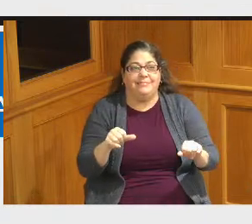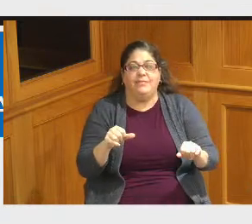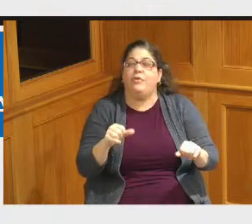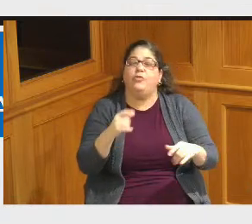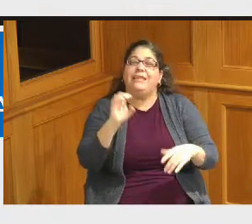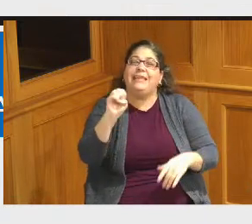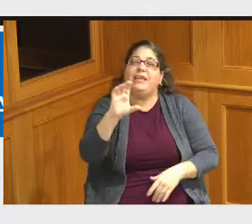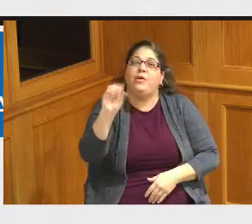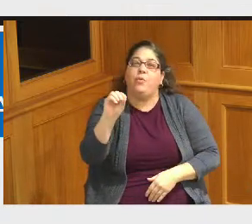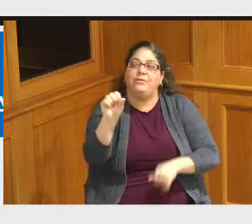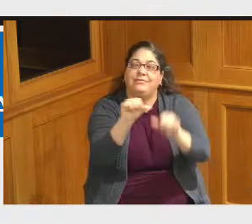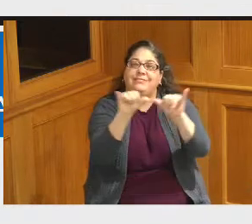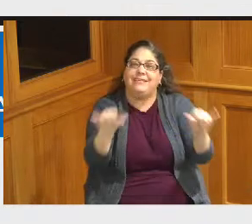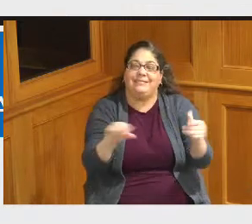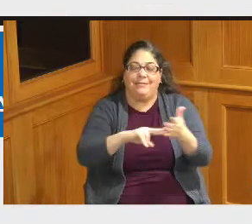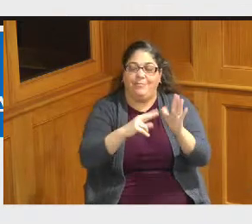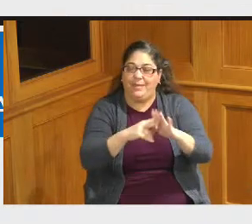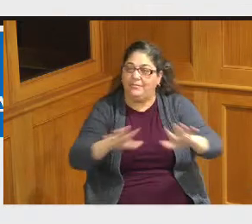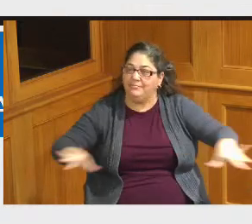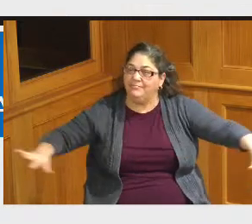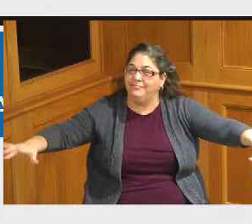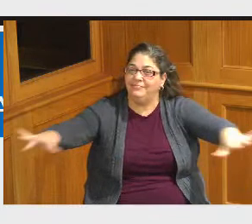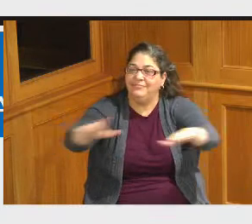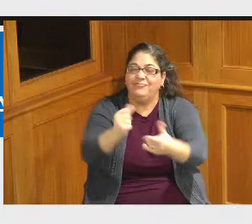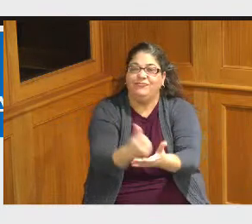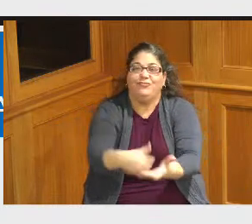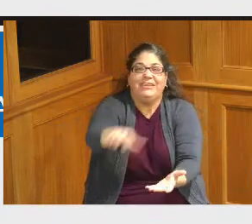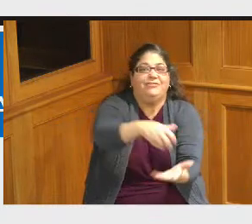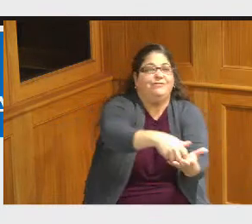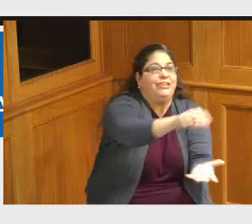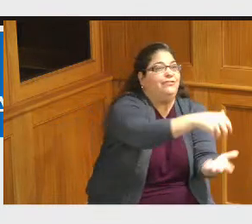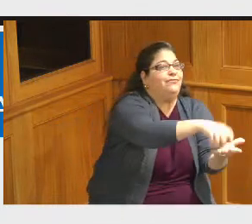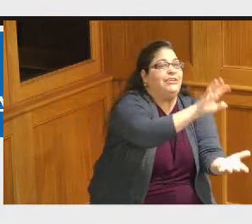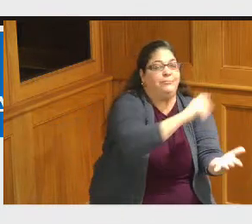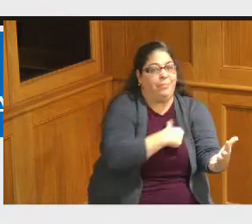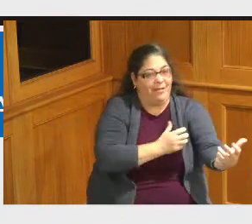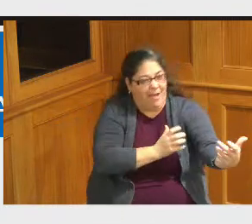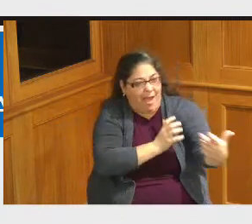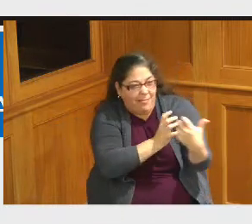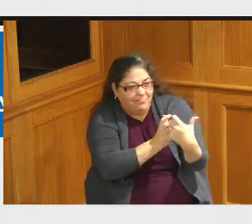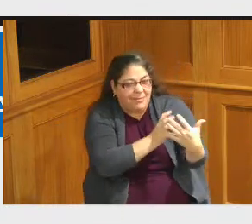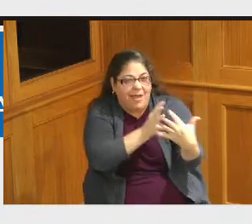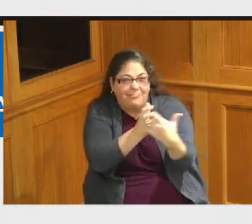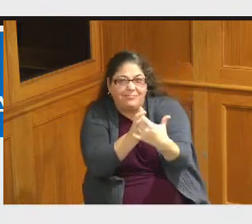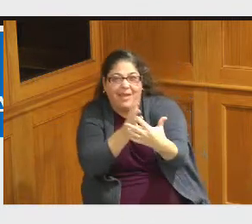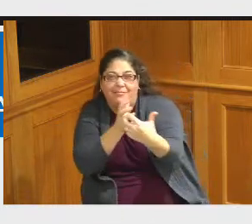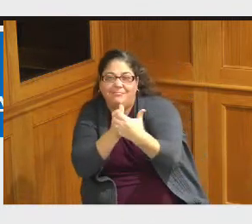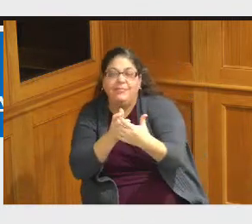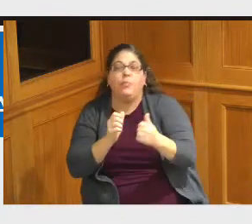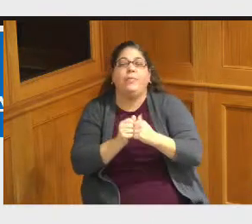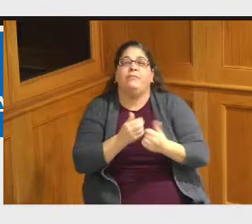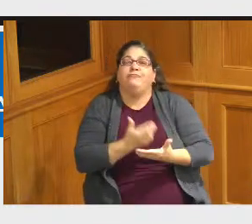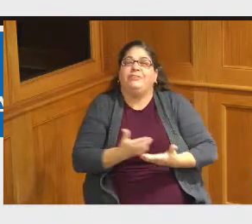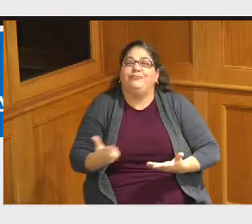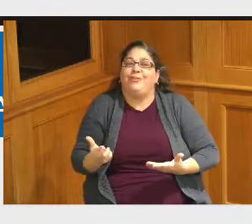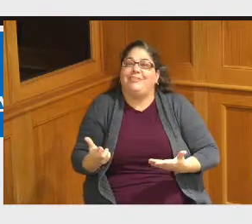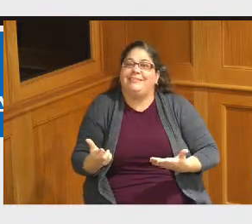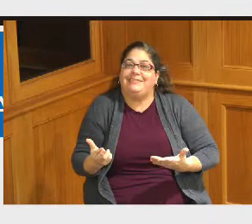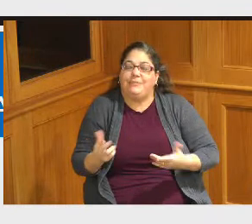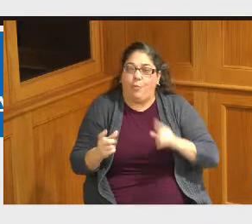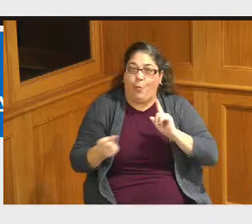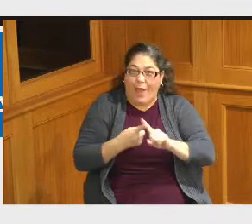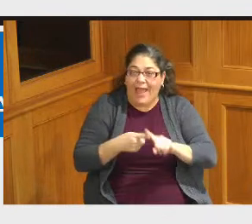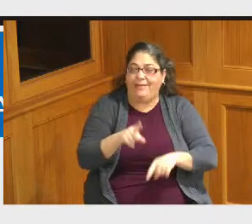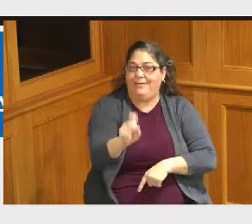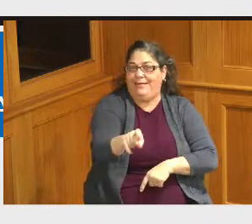but the challenge for small businesses is really finding that particular resource when they need it.